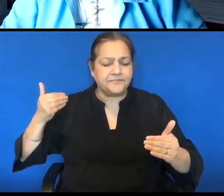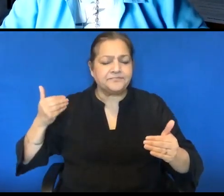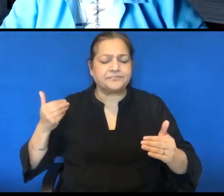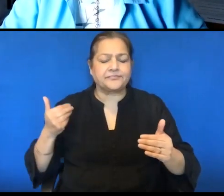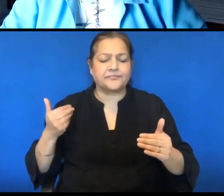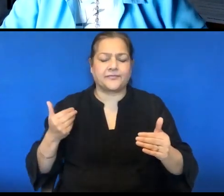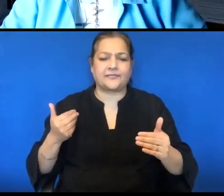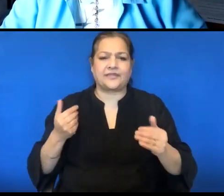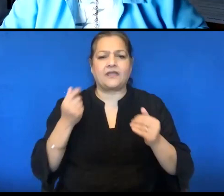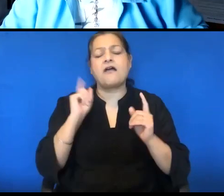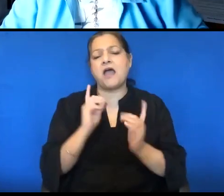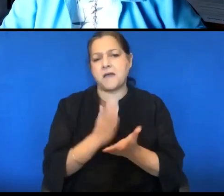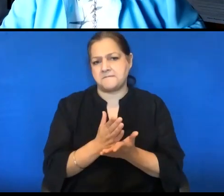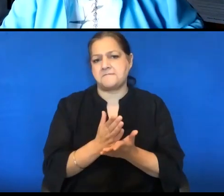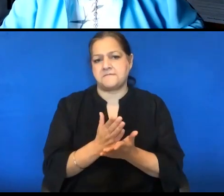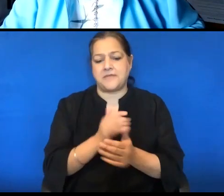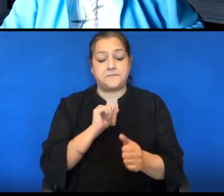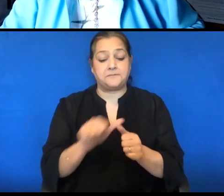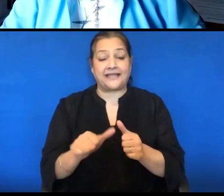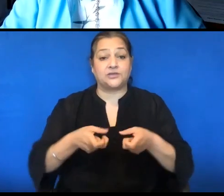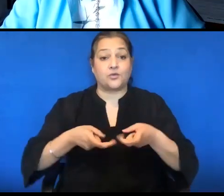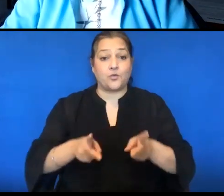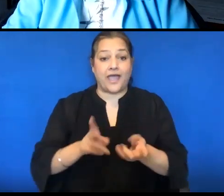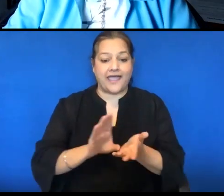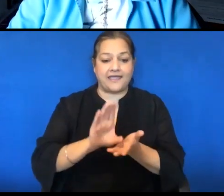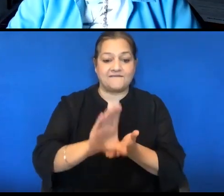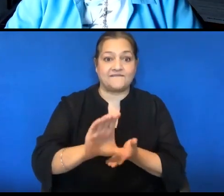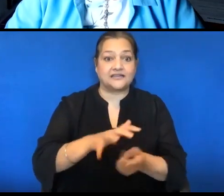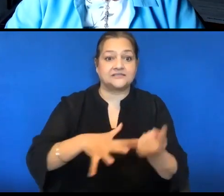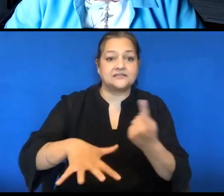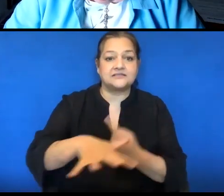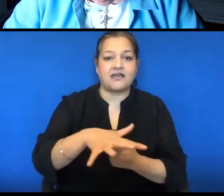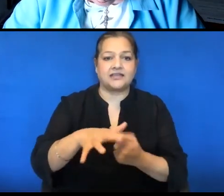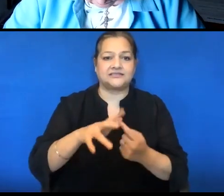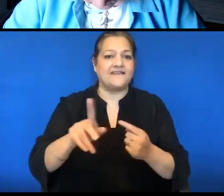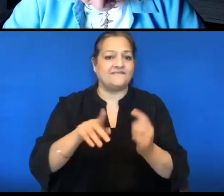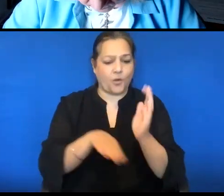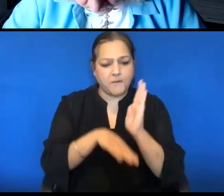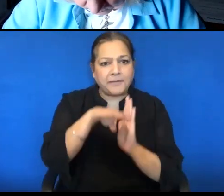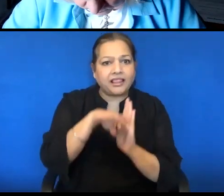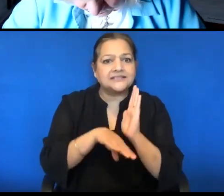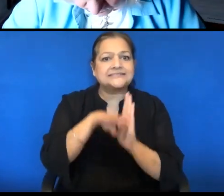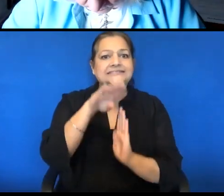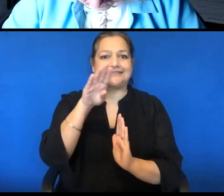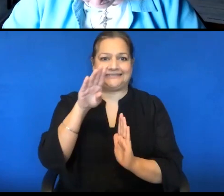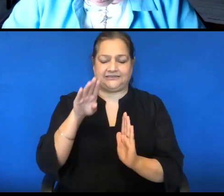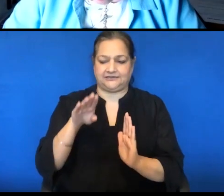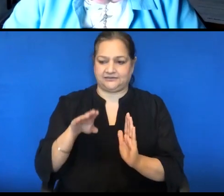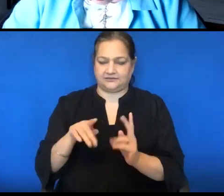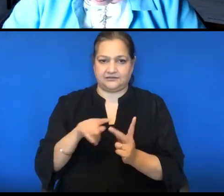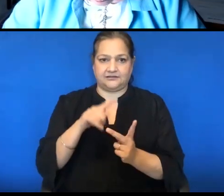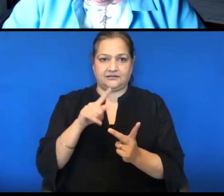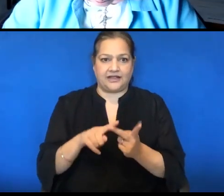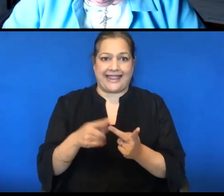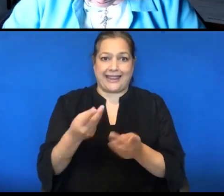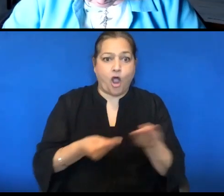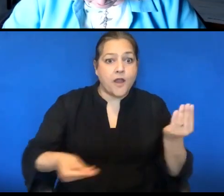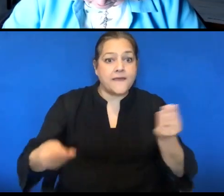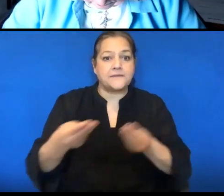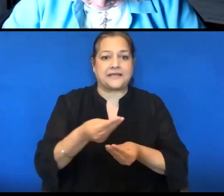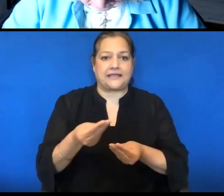do to invest in your society for social mobility, for your economy, for productivity and